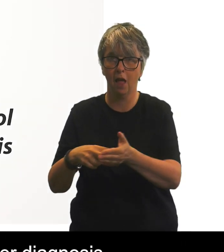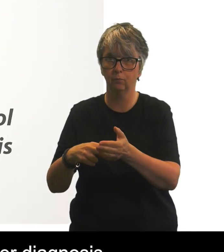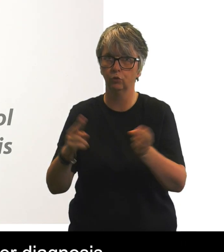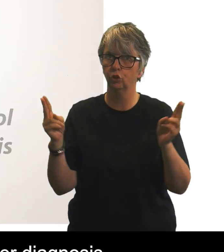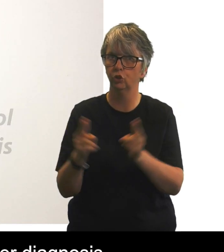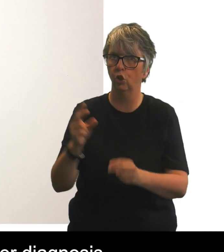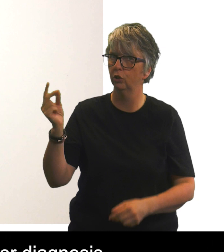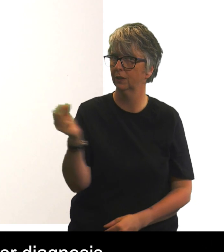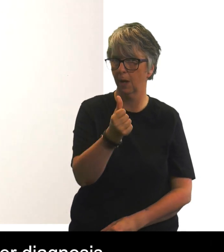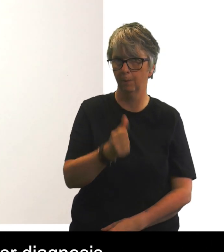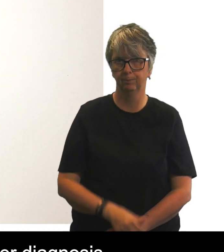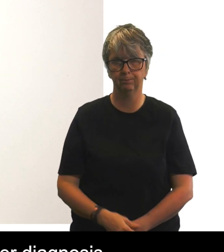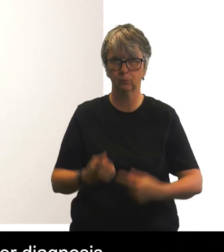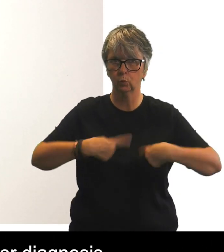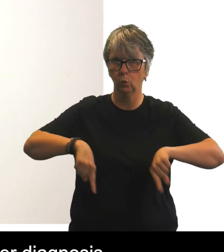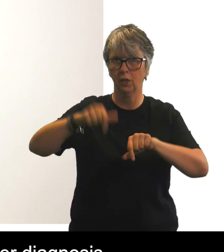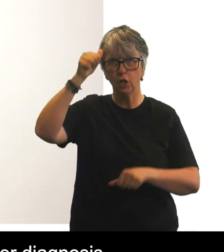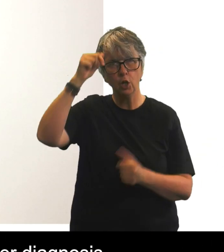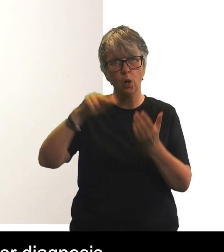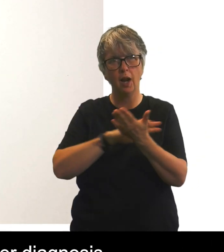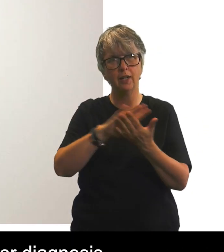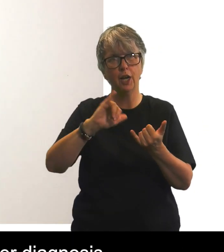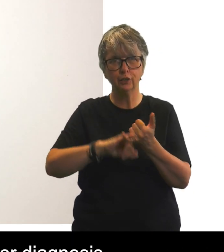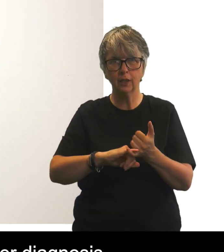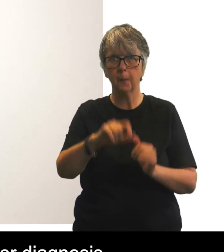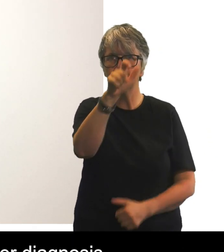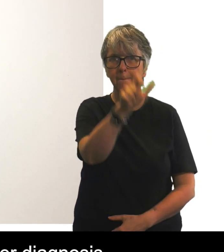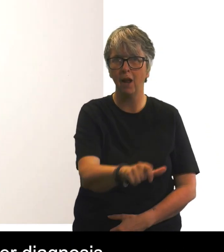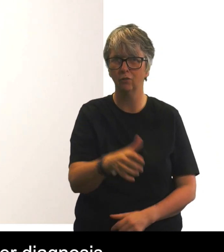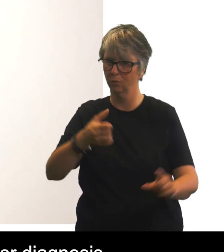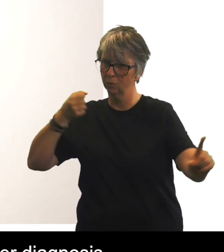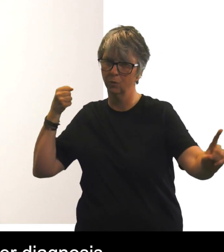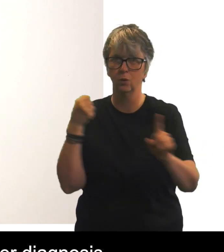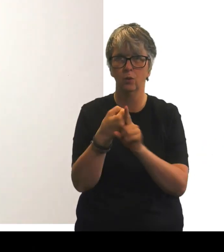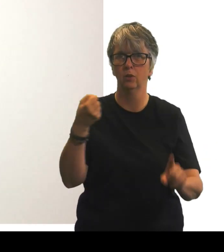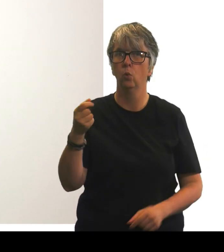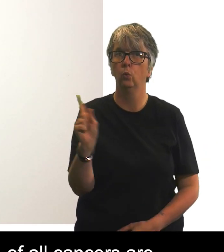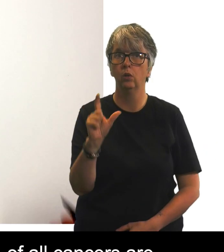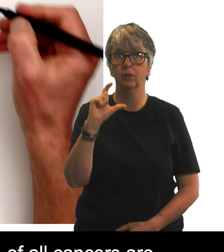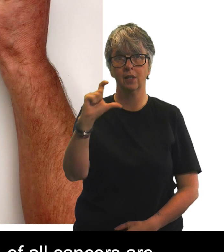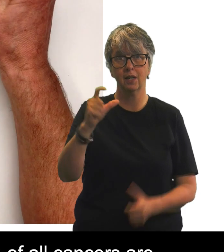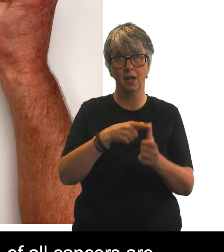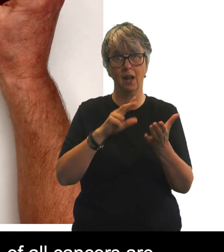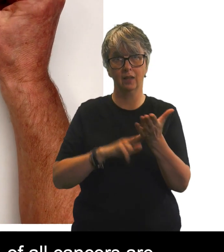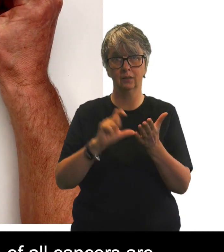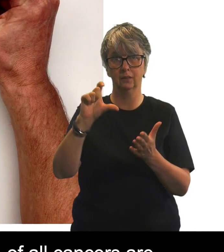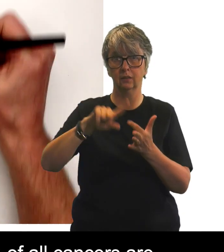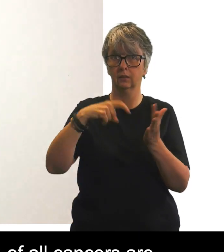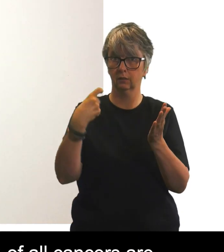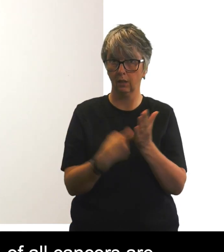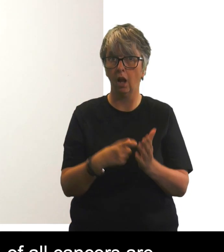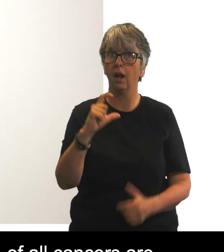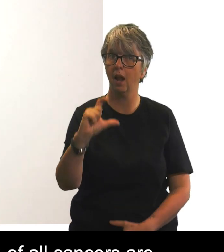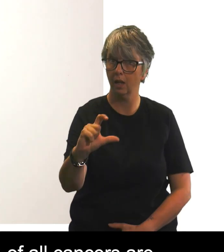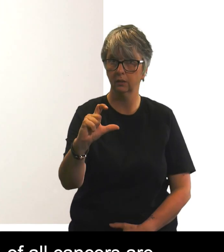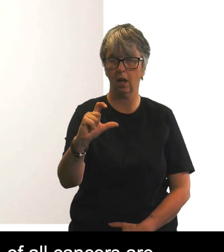We know that delays in cancer diagnosis have a huge impact on patients in the NHS. In England, it is